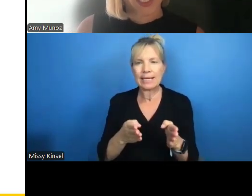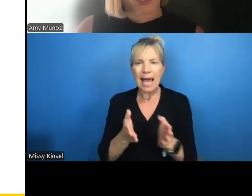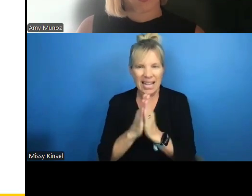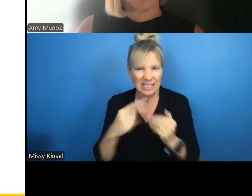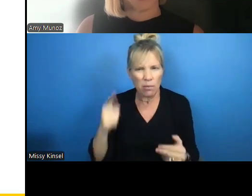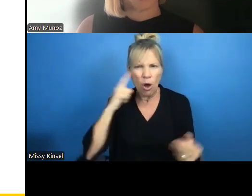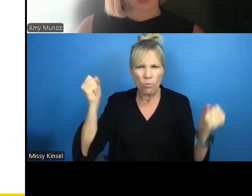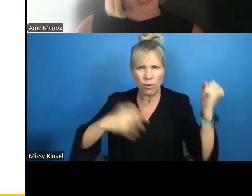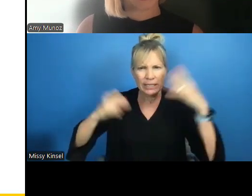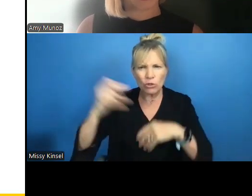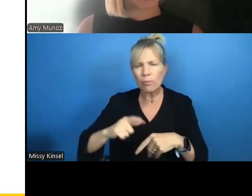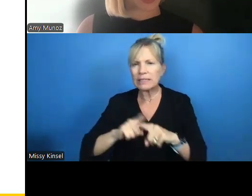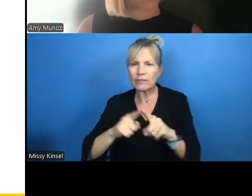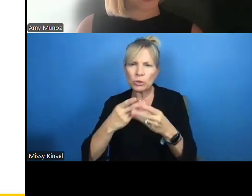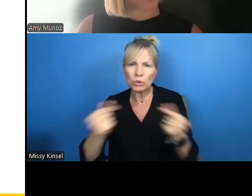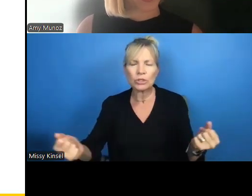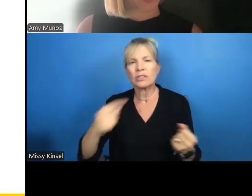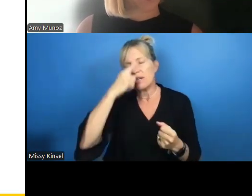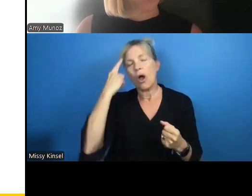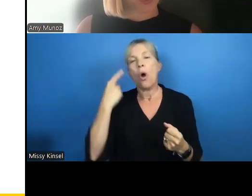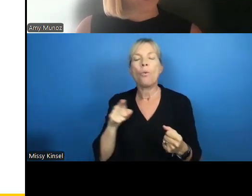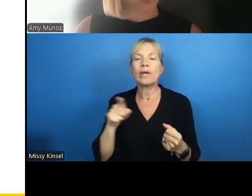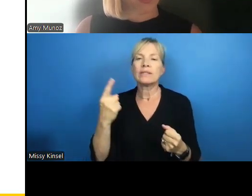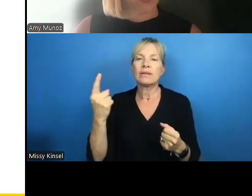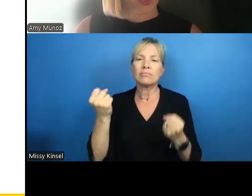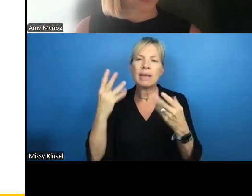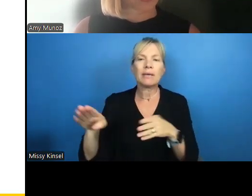solutions, such as when Access was outreached by a number of